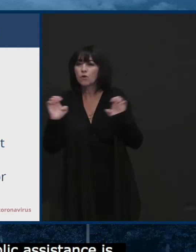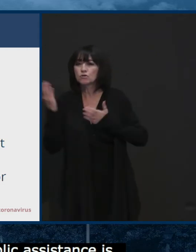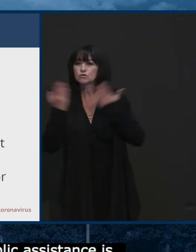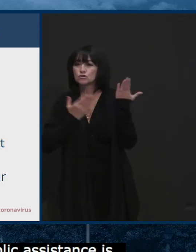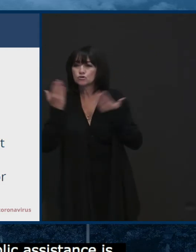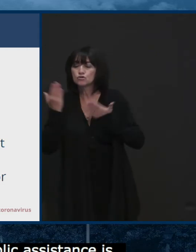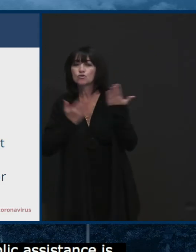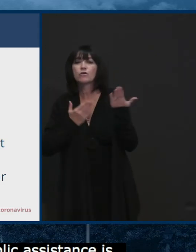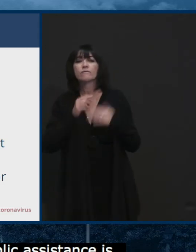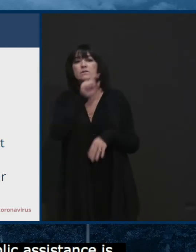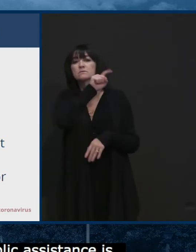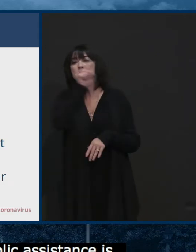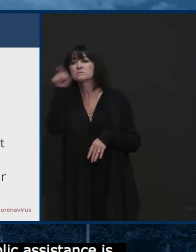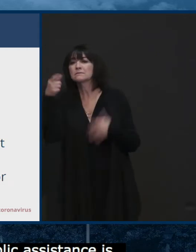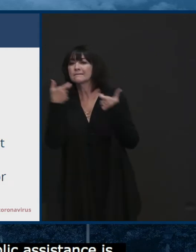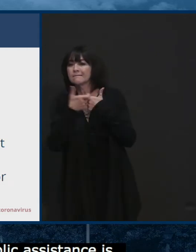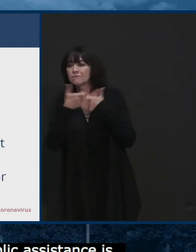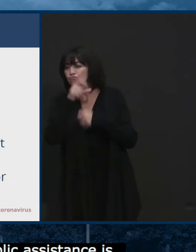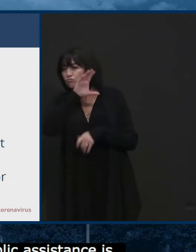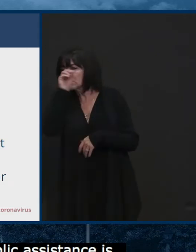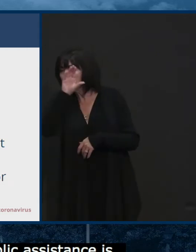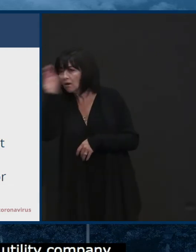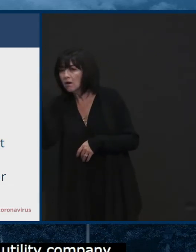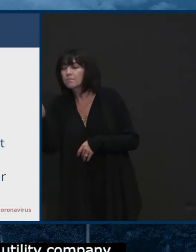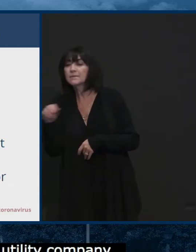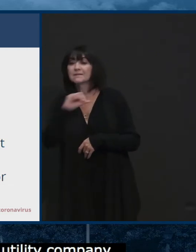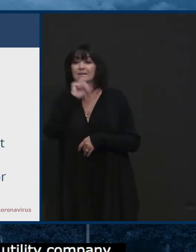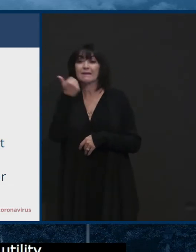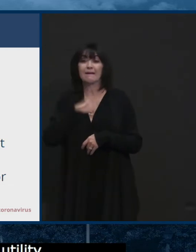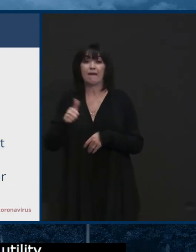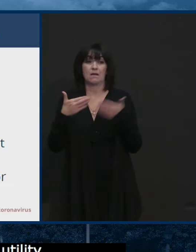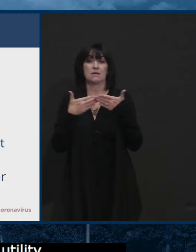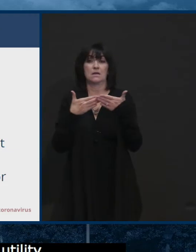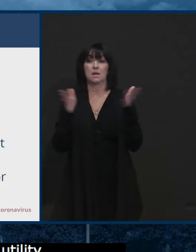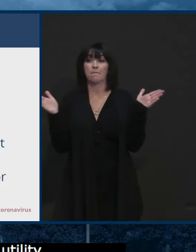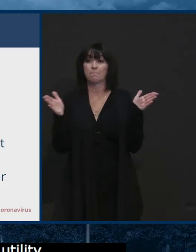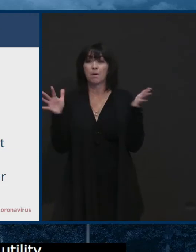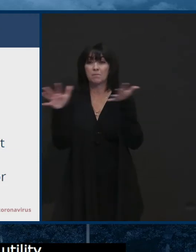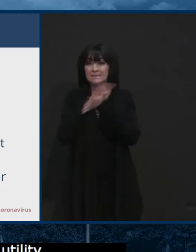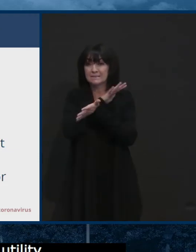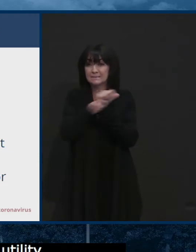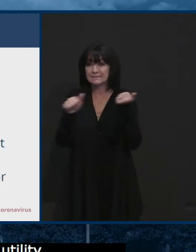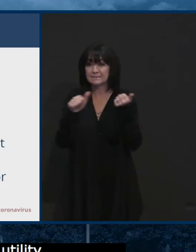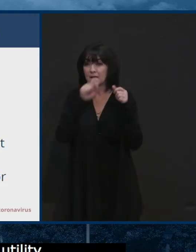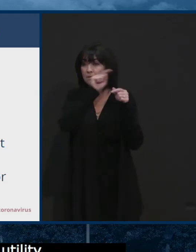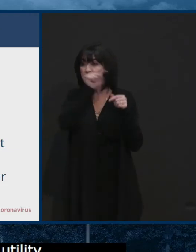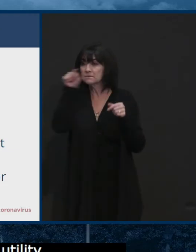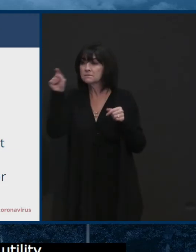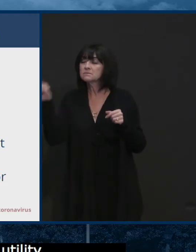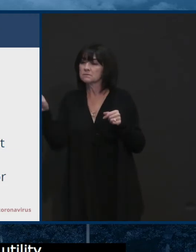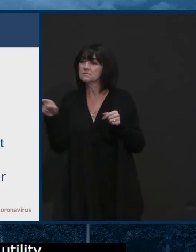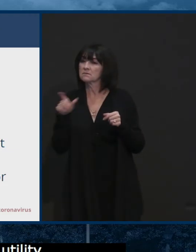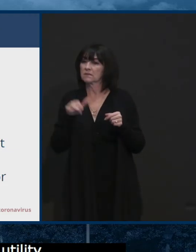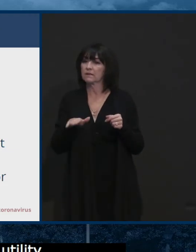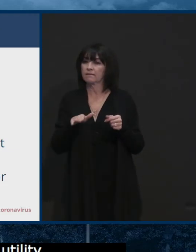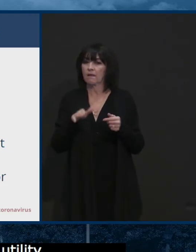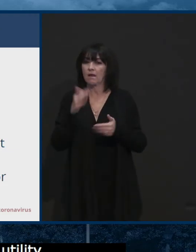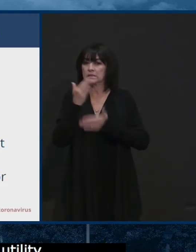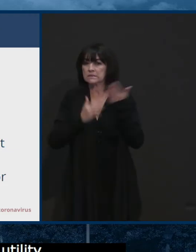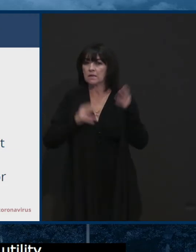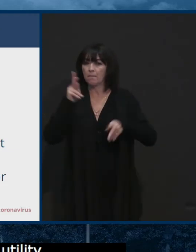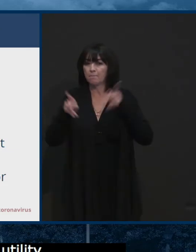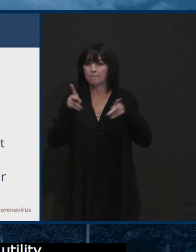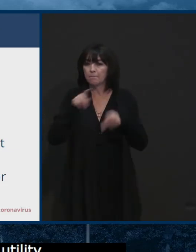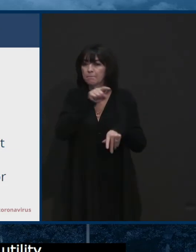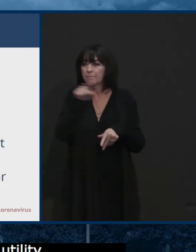that are nonprofits, as well as any public infrastructure damage. And then the individual assistance side is what helps the individuals out. We did not have